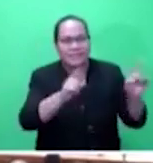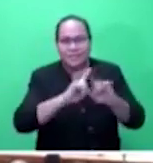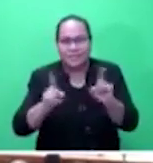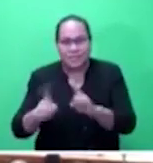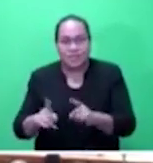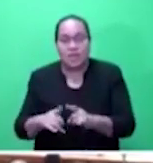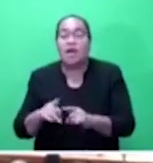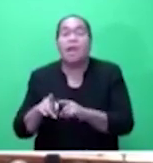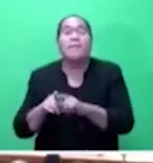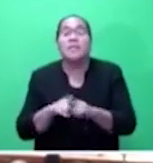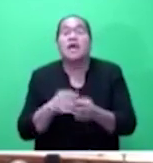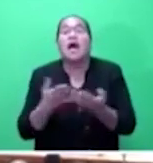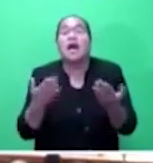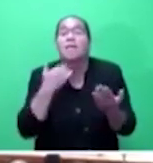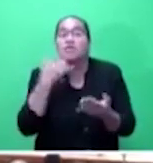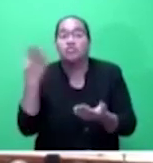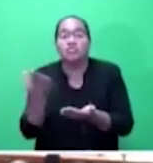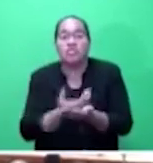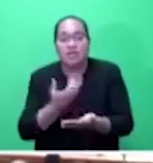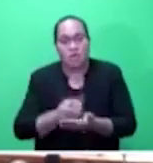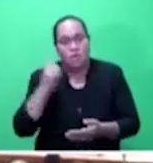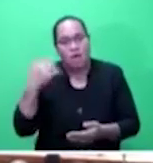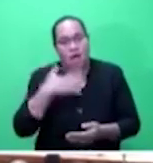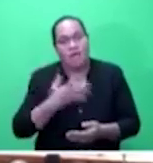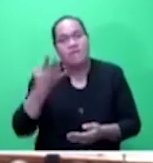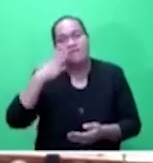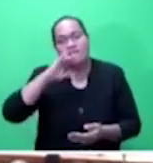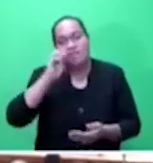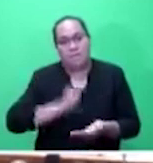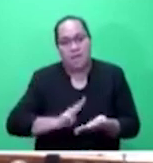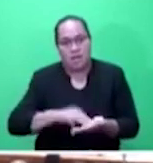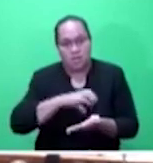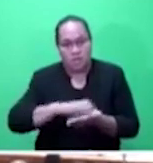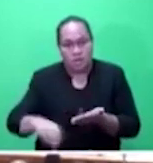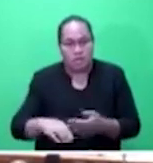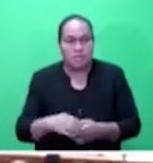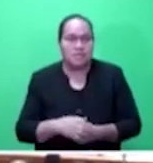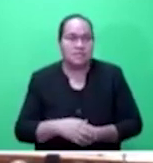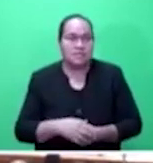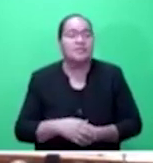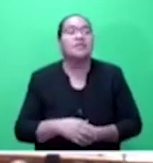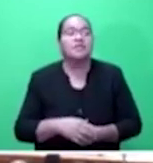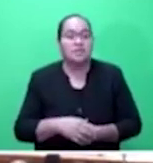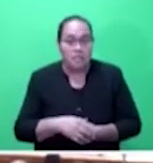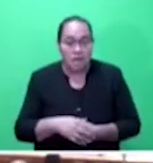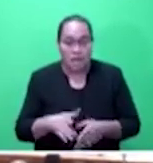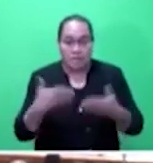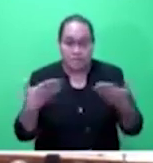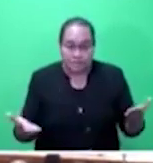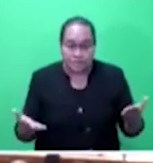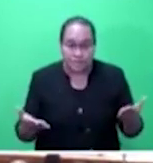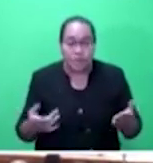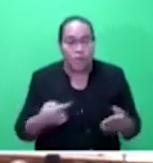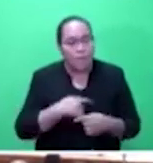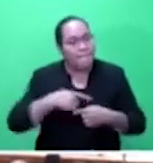there will be $150 million that won't be put out as expenditure and salaries, and would be far-reaching. So, Mr. Speaker, sir,